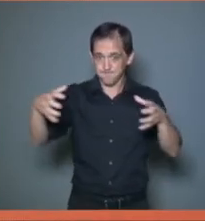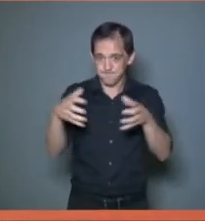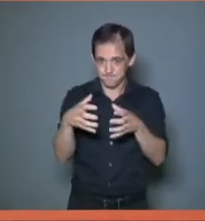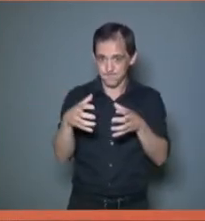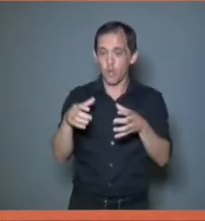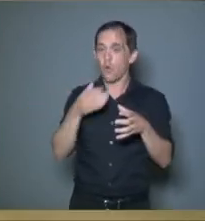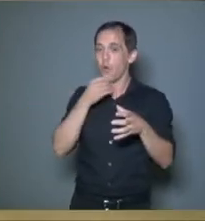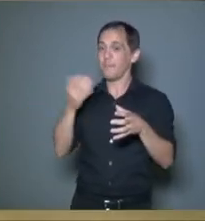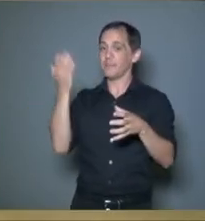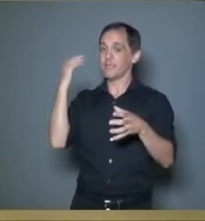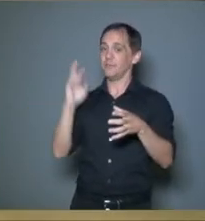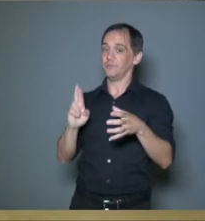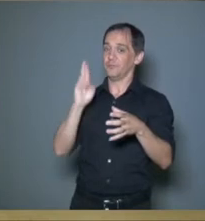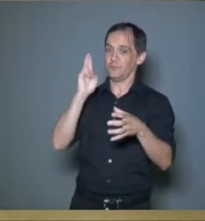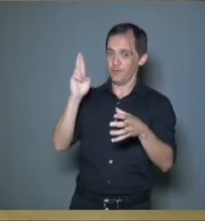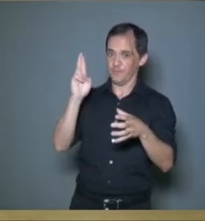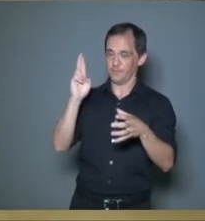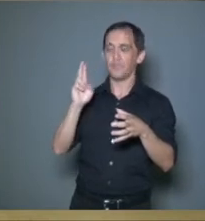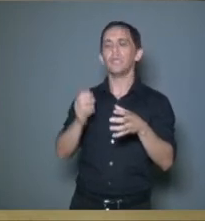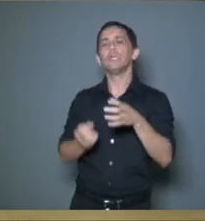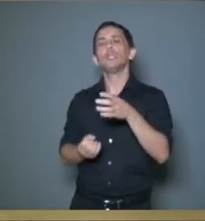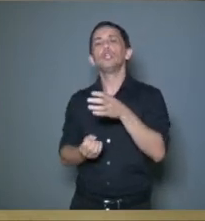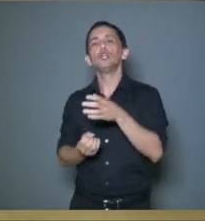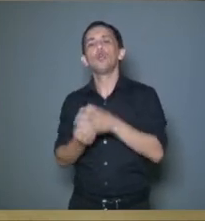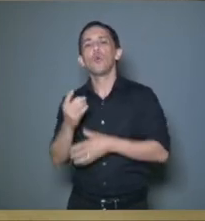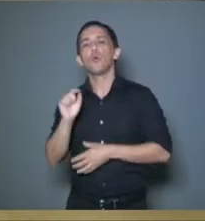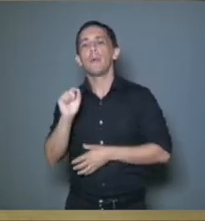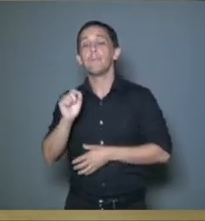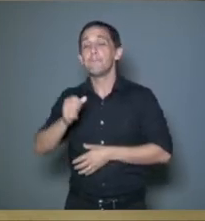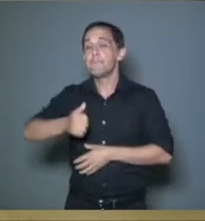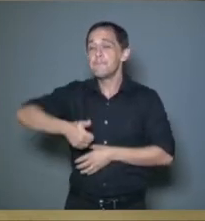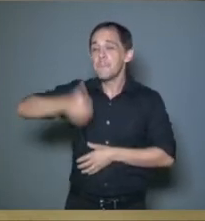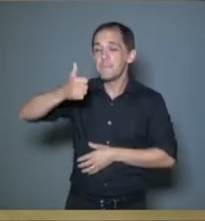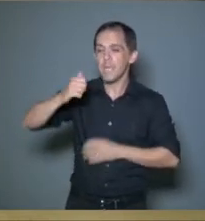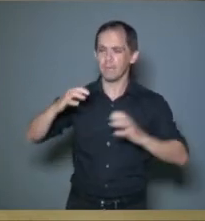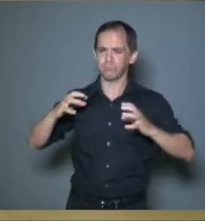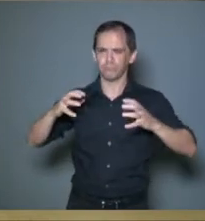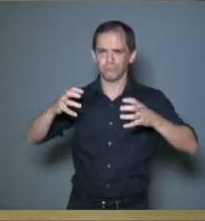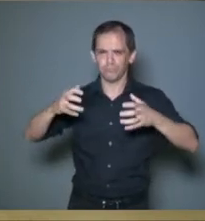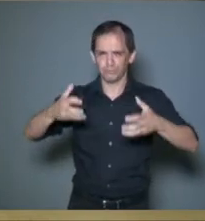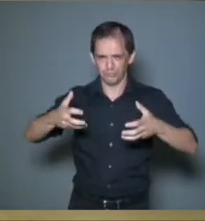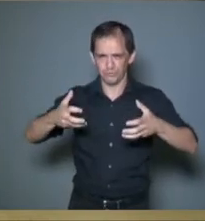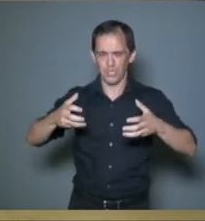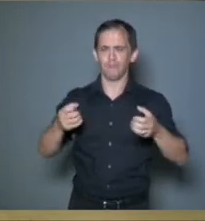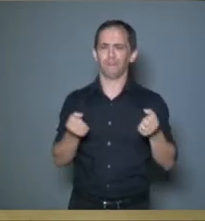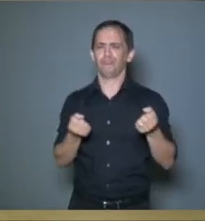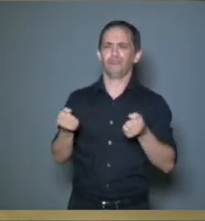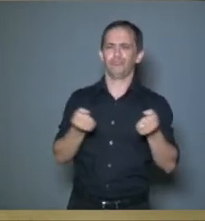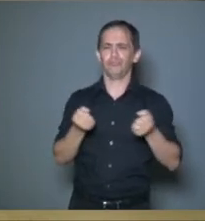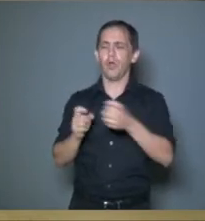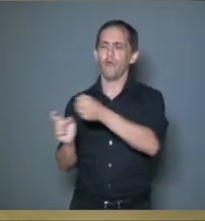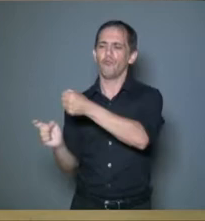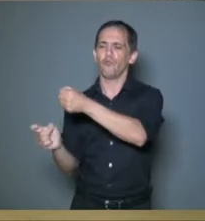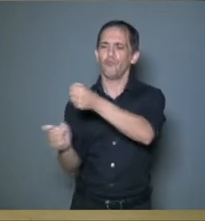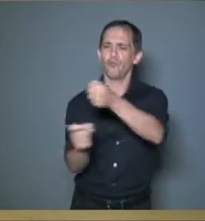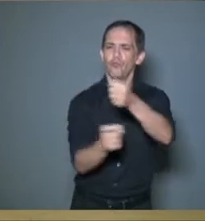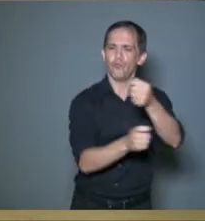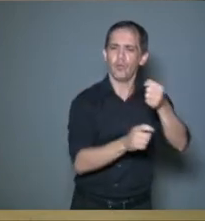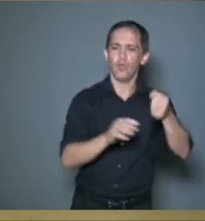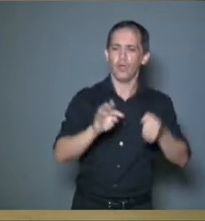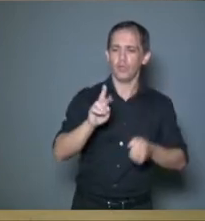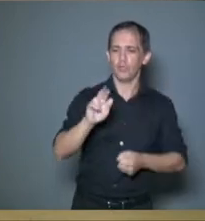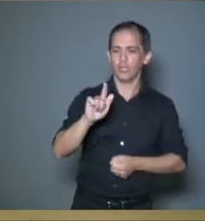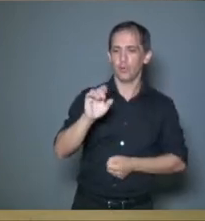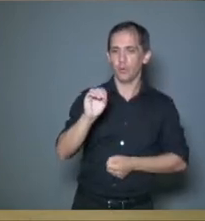SLC Group, we created the first self-propelled combine in Brazil. At the time, the